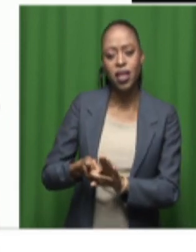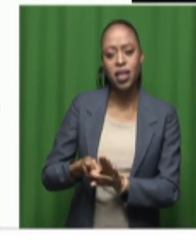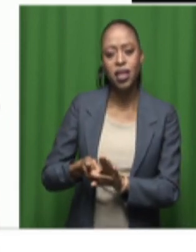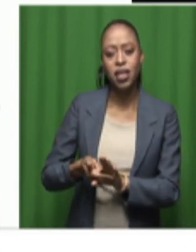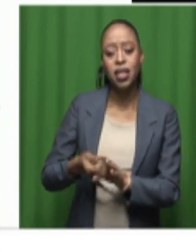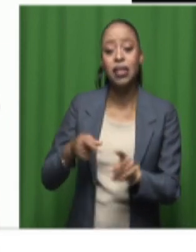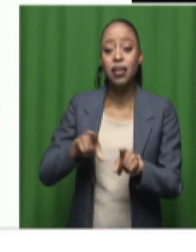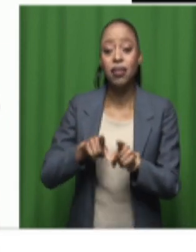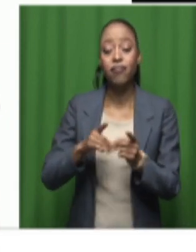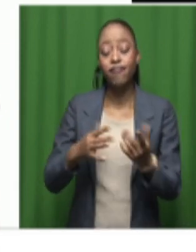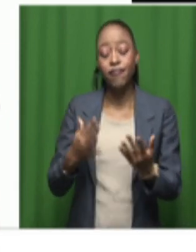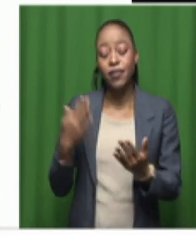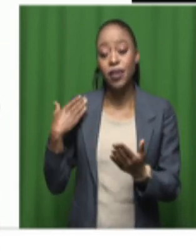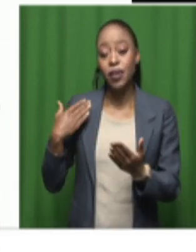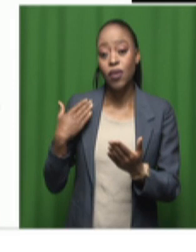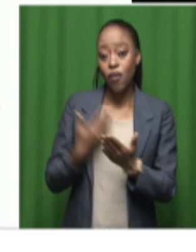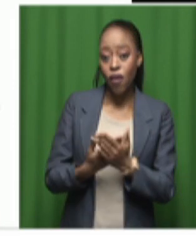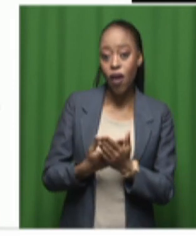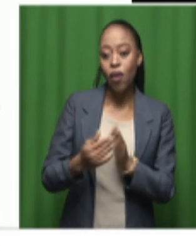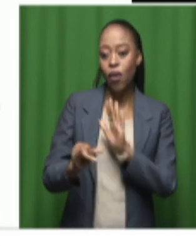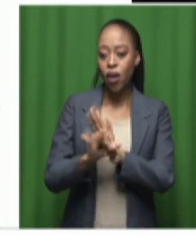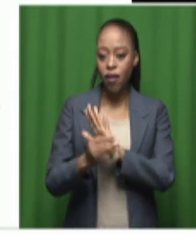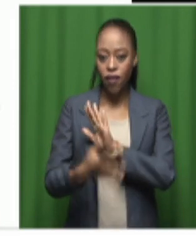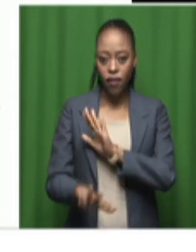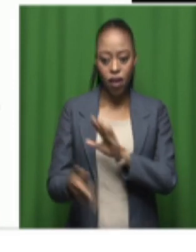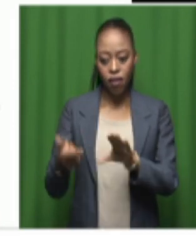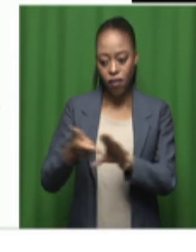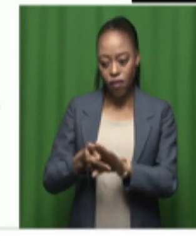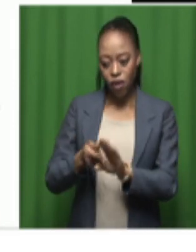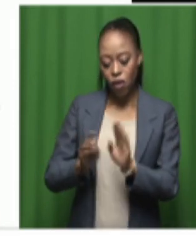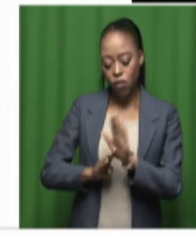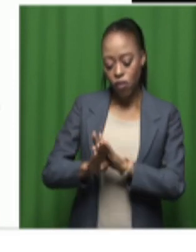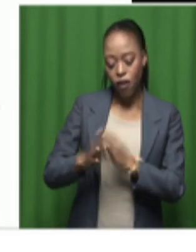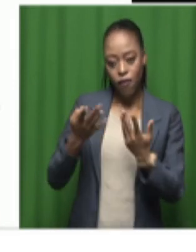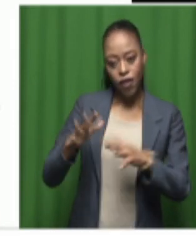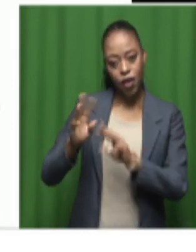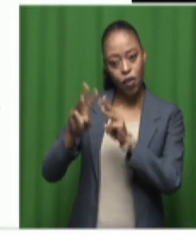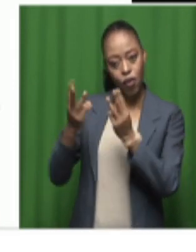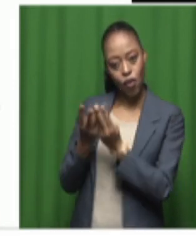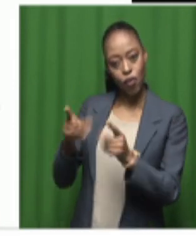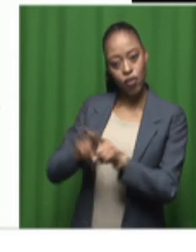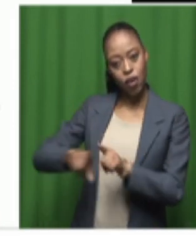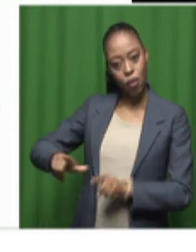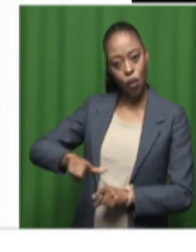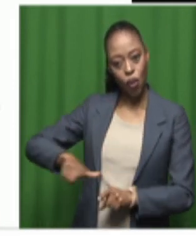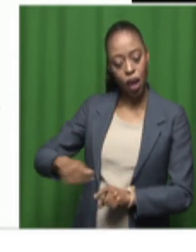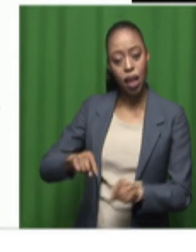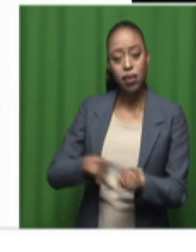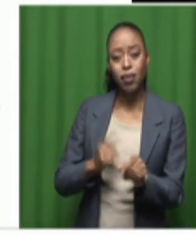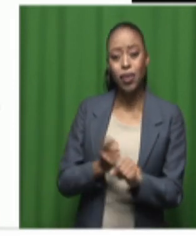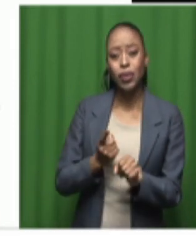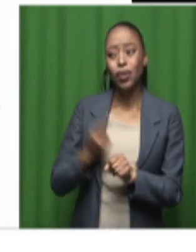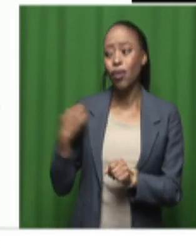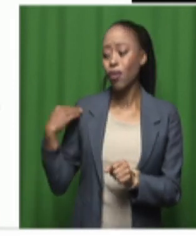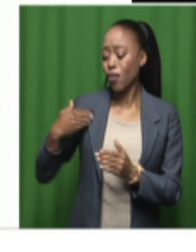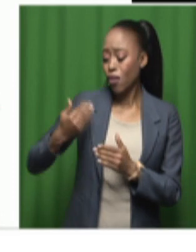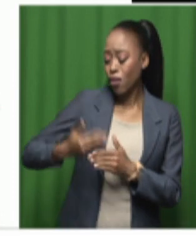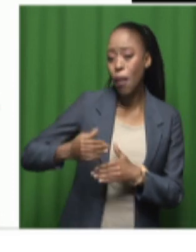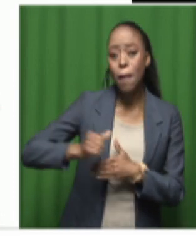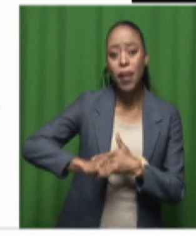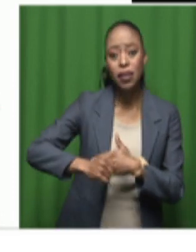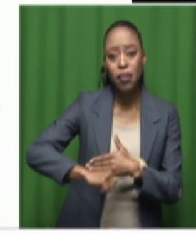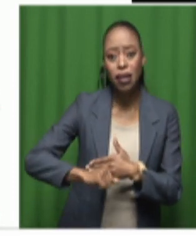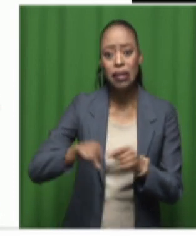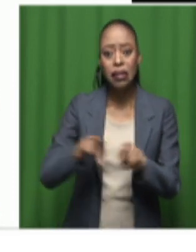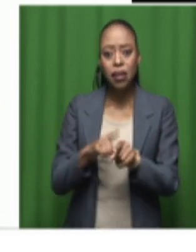And so we have seen the cost of fuel increase massively globally and locally. But over the last few months, and